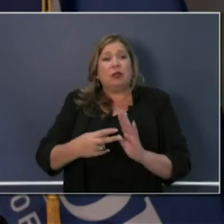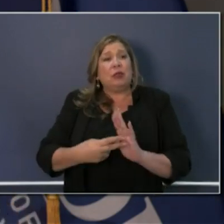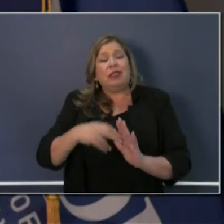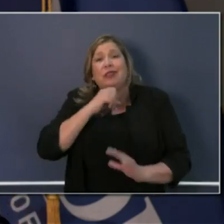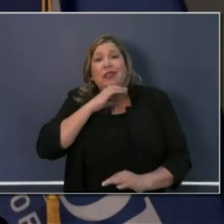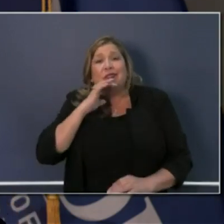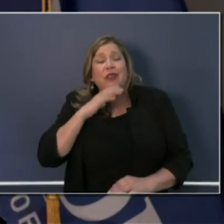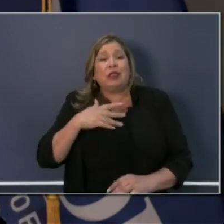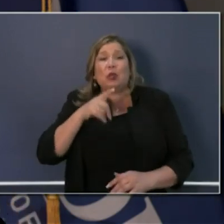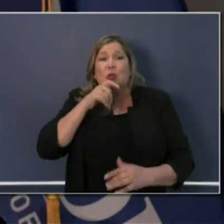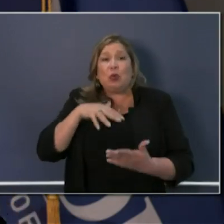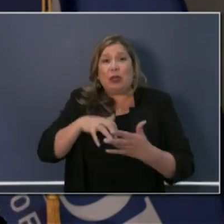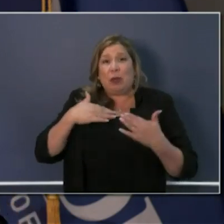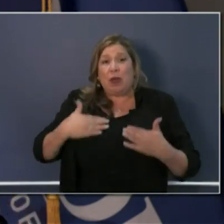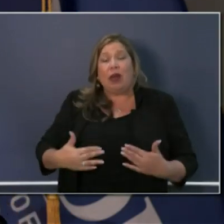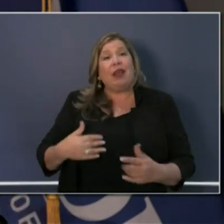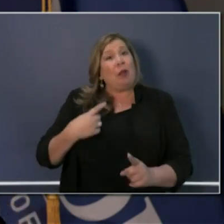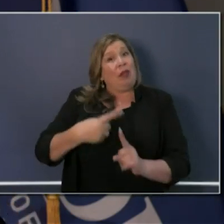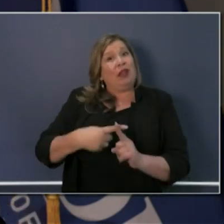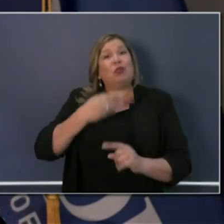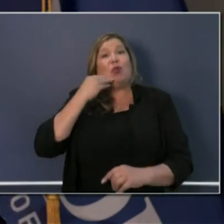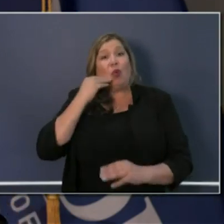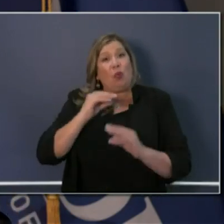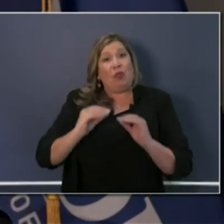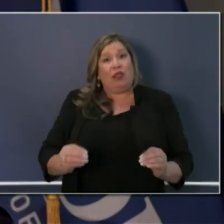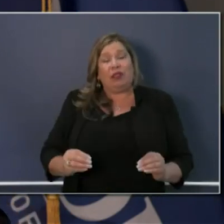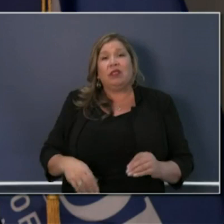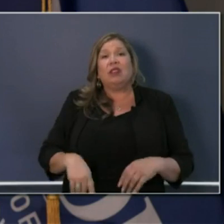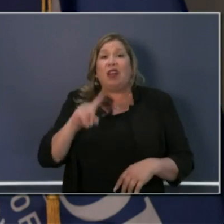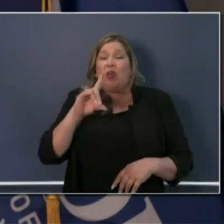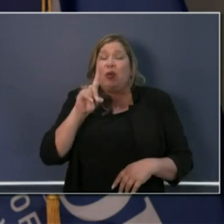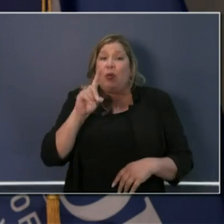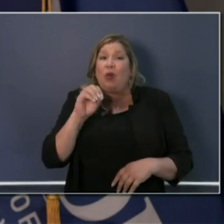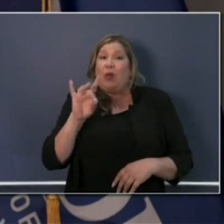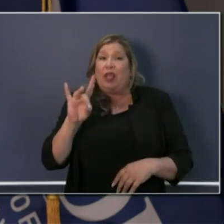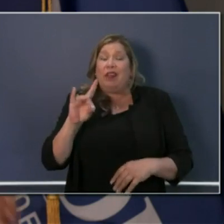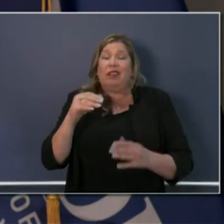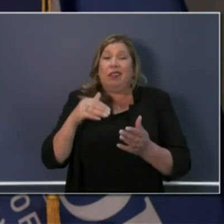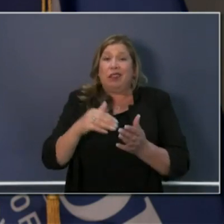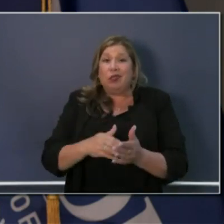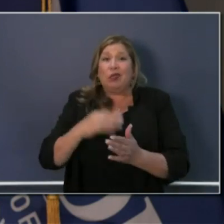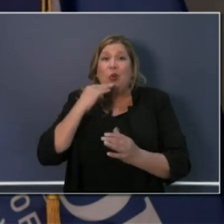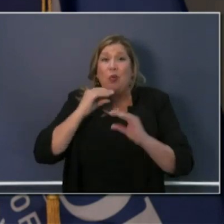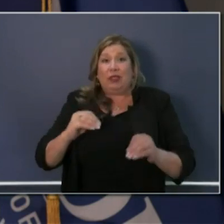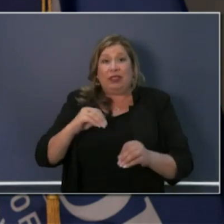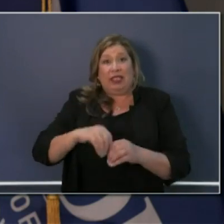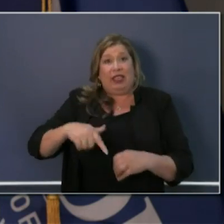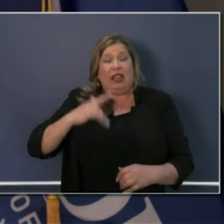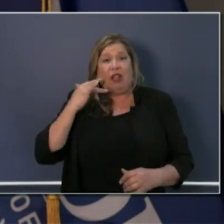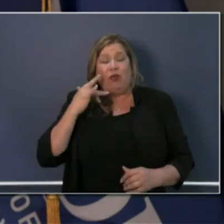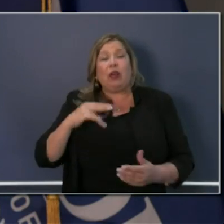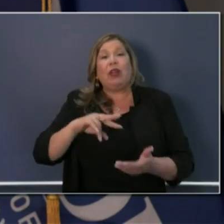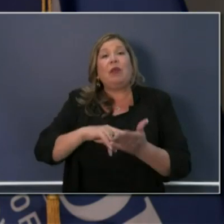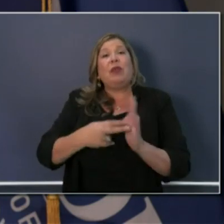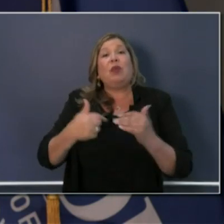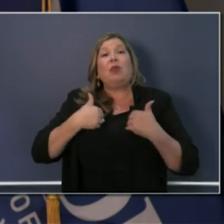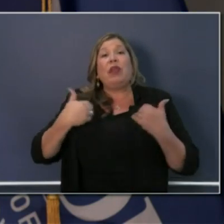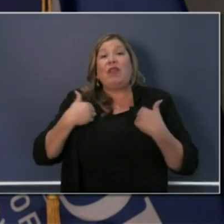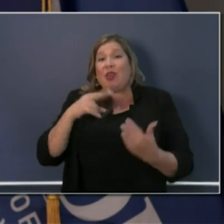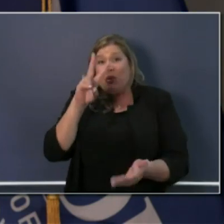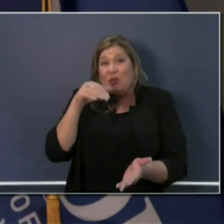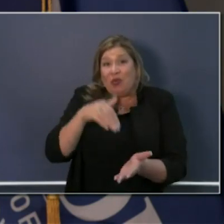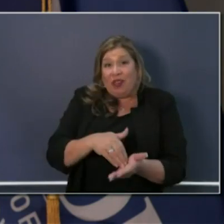108,000 unsheltered homeless in the state of California. I'm pleased to announce we have over 2,400